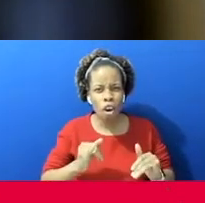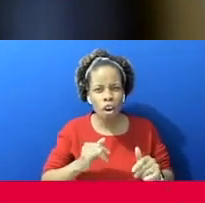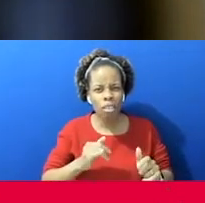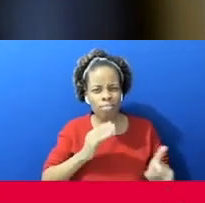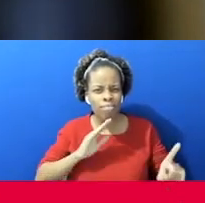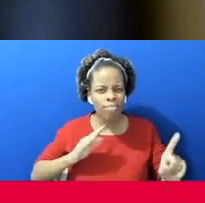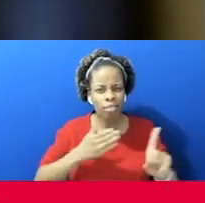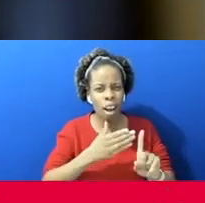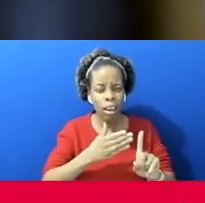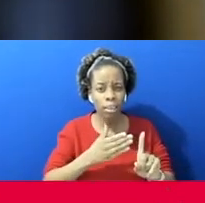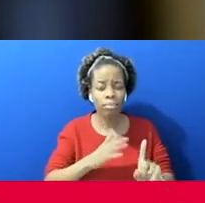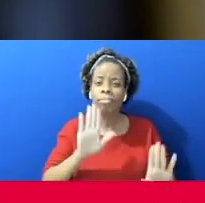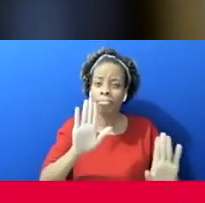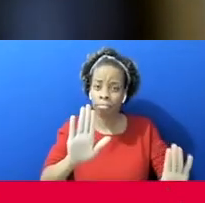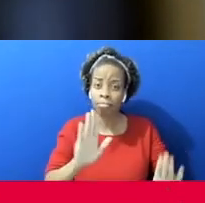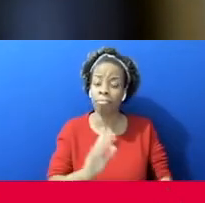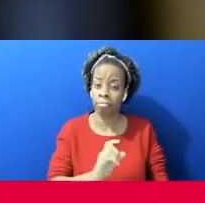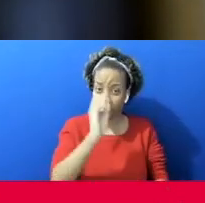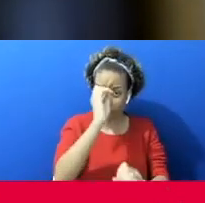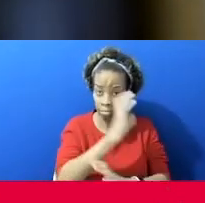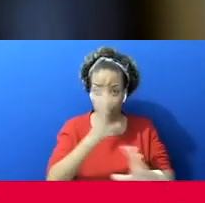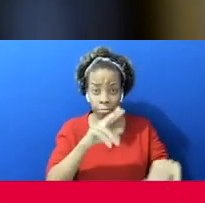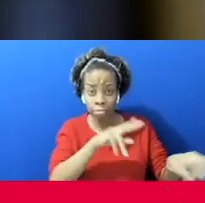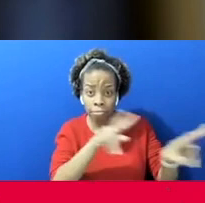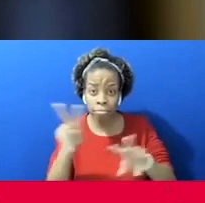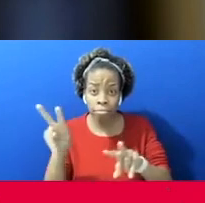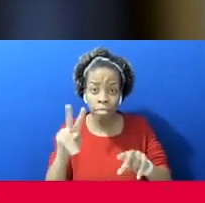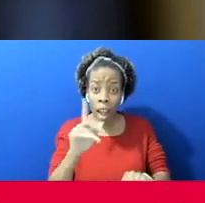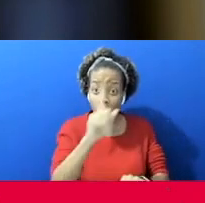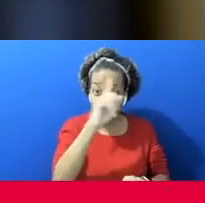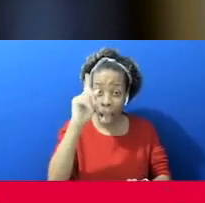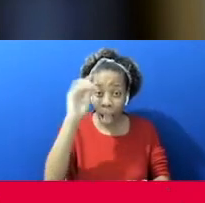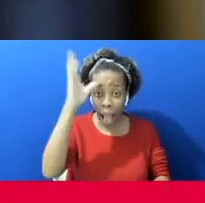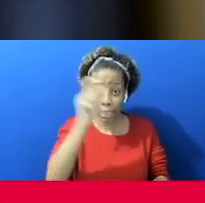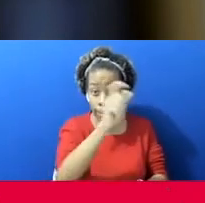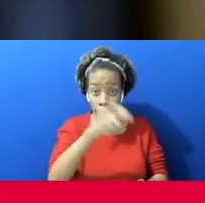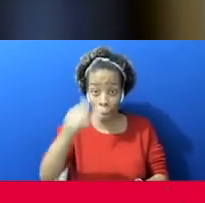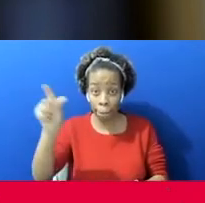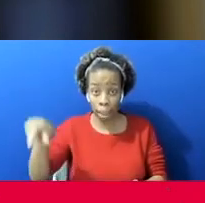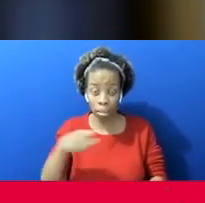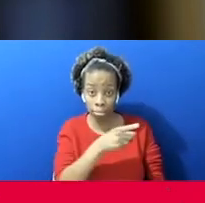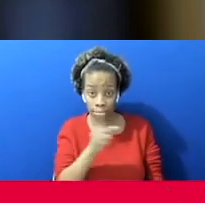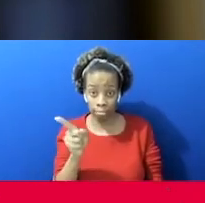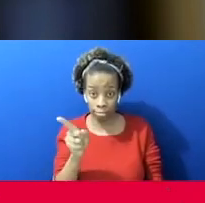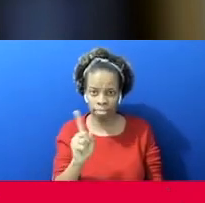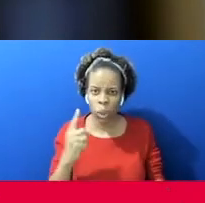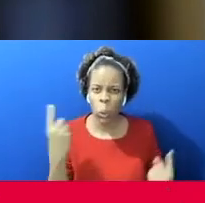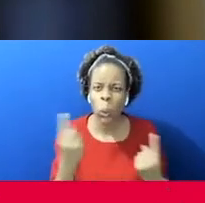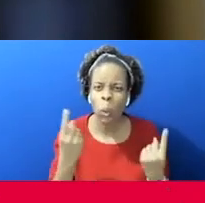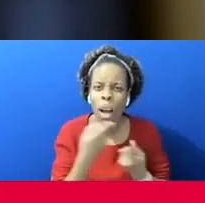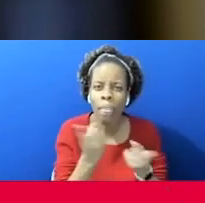at who academics are majority wise. If you object, Fiona's already mentioned